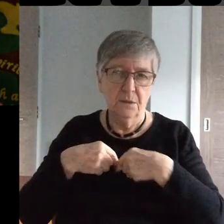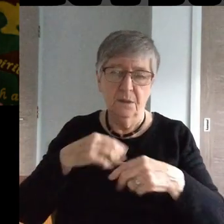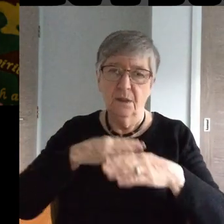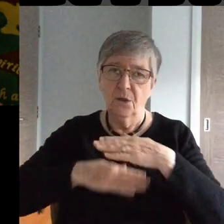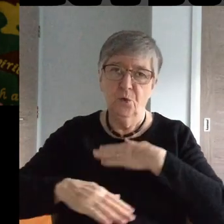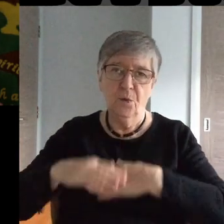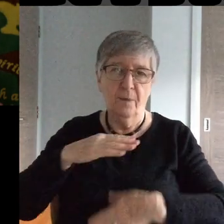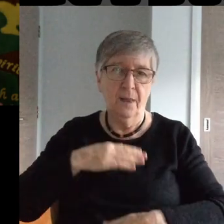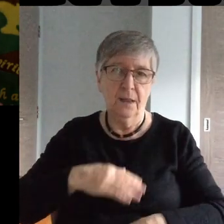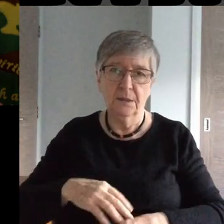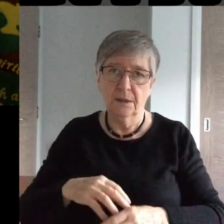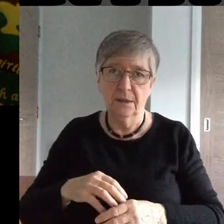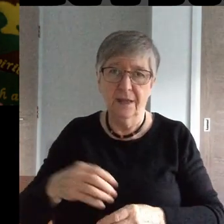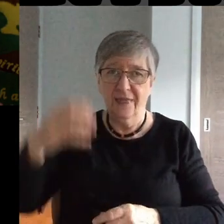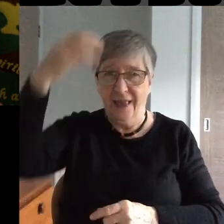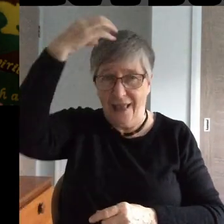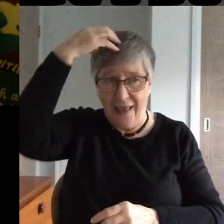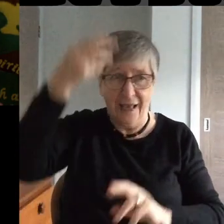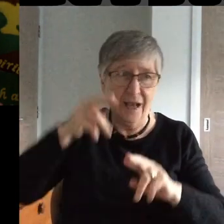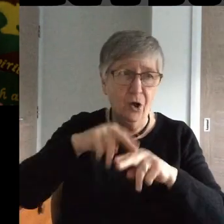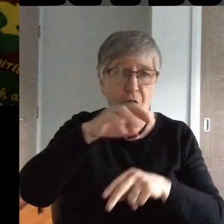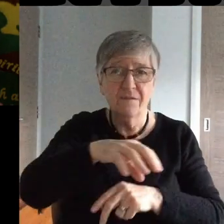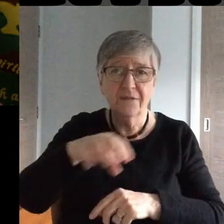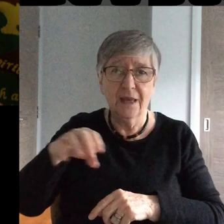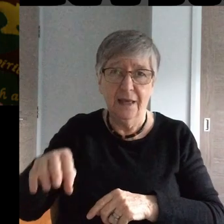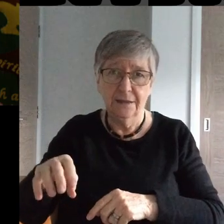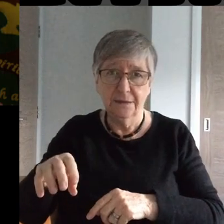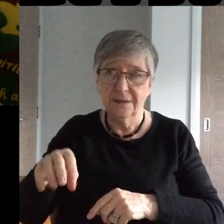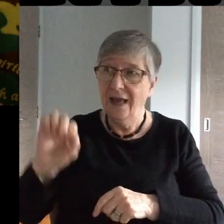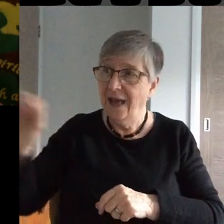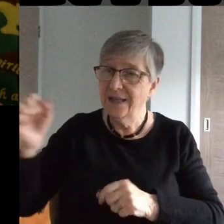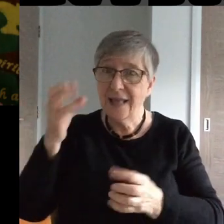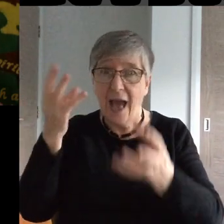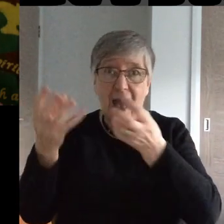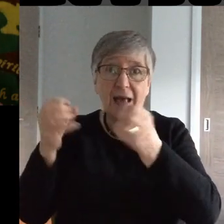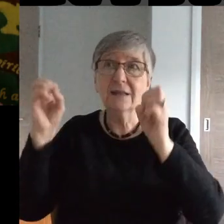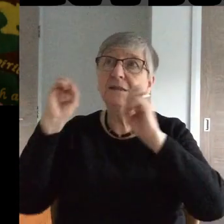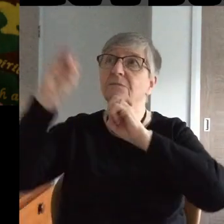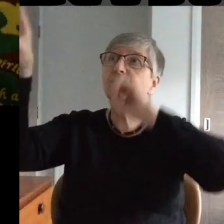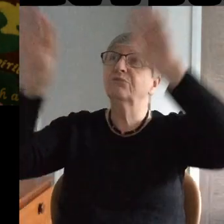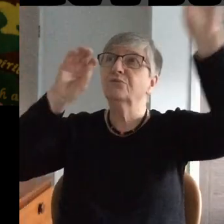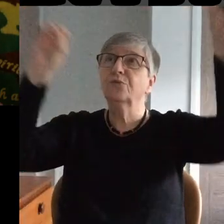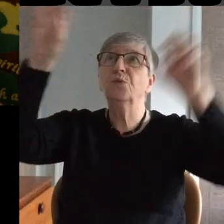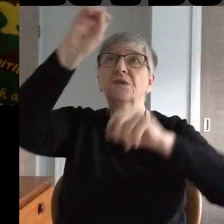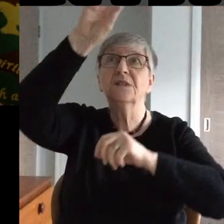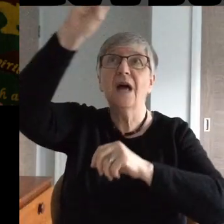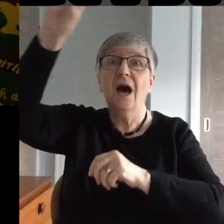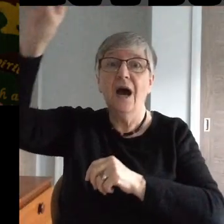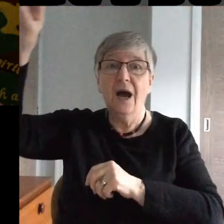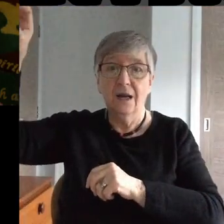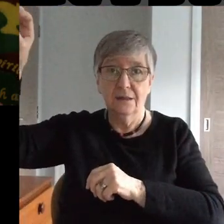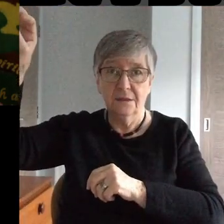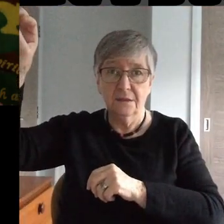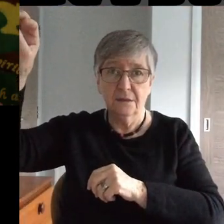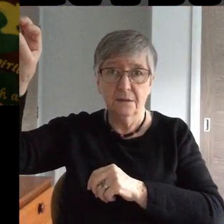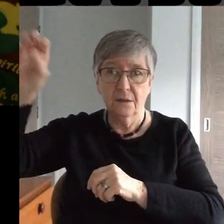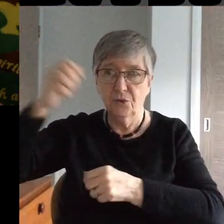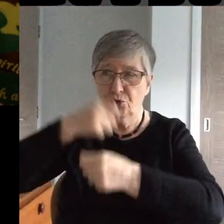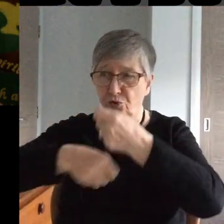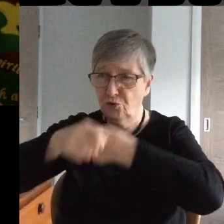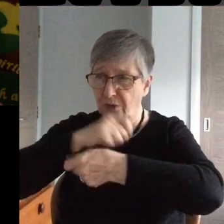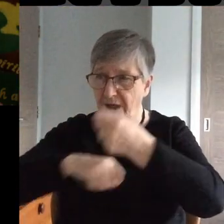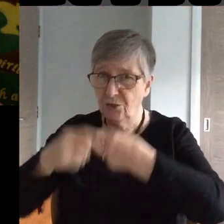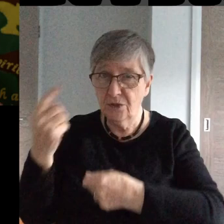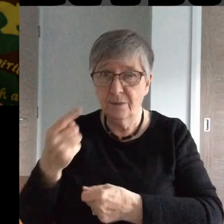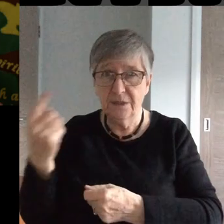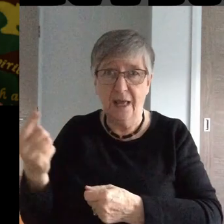that not the benchmark? The King of Kings, the one whose hands flung stars into space, reducing himself so much